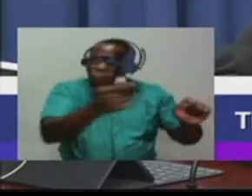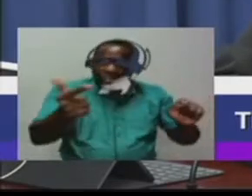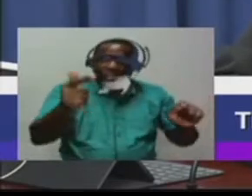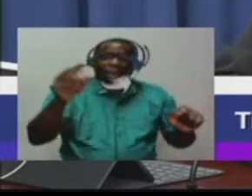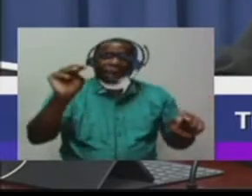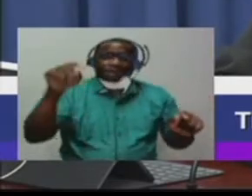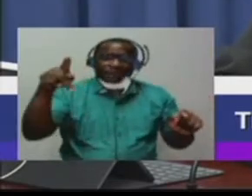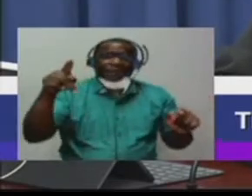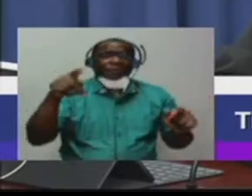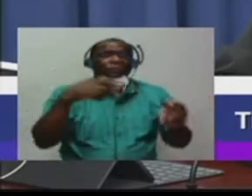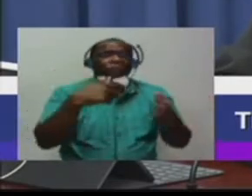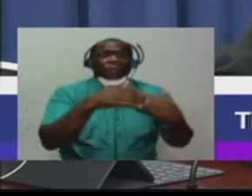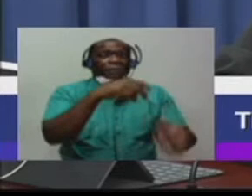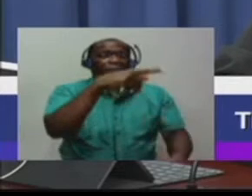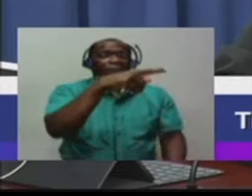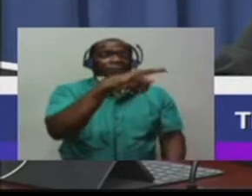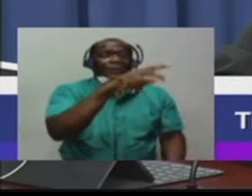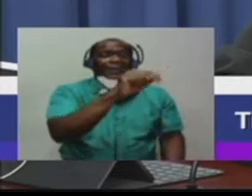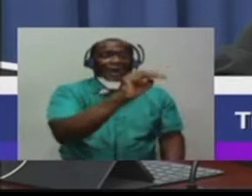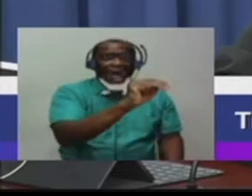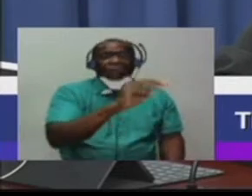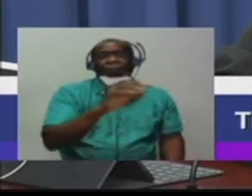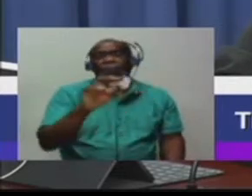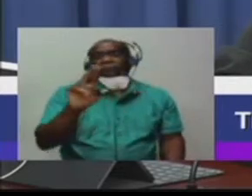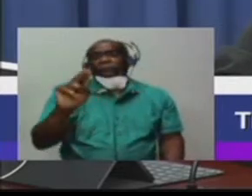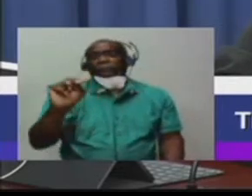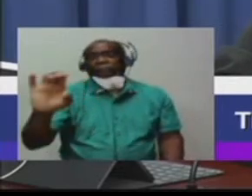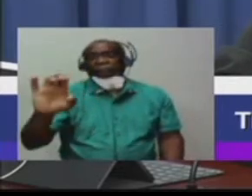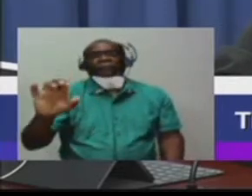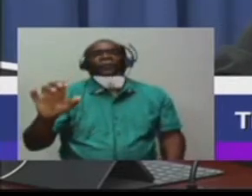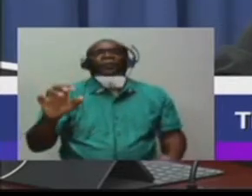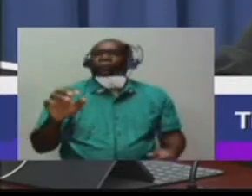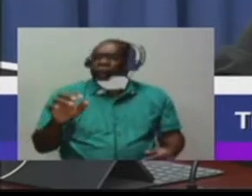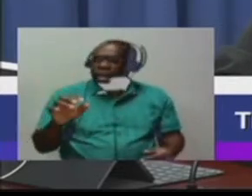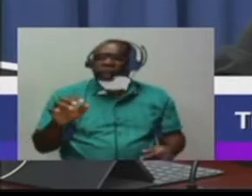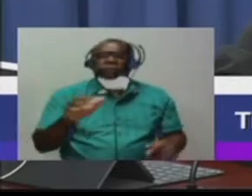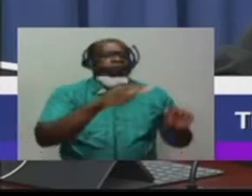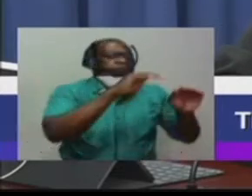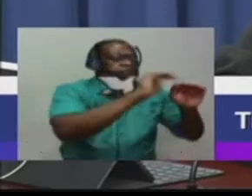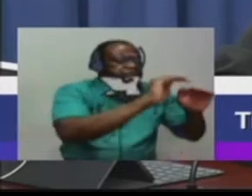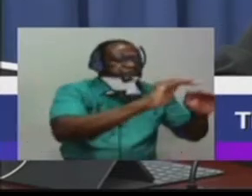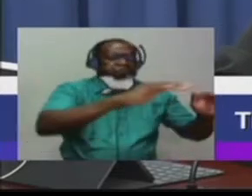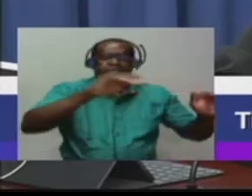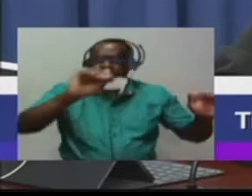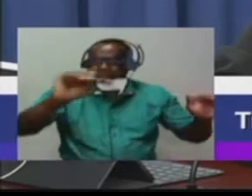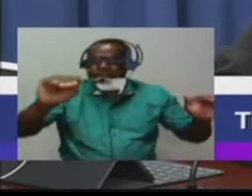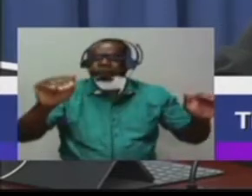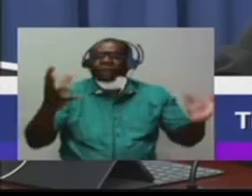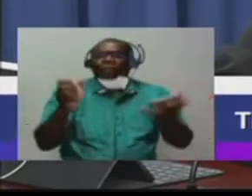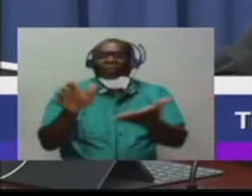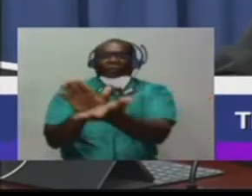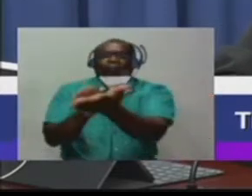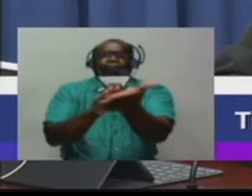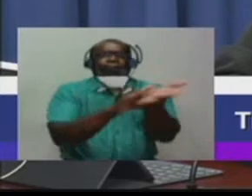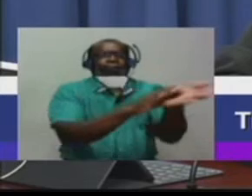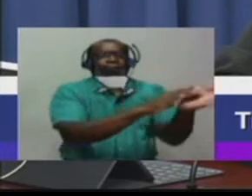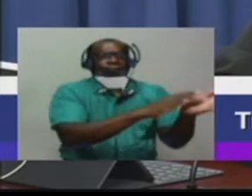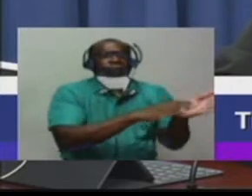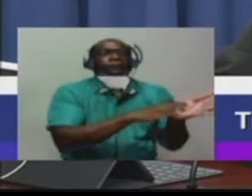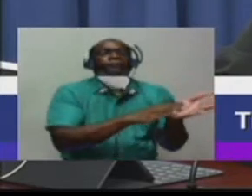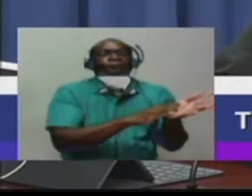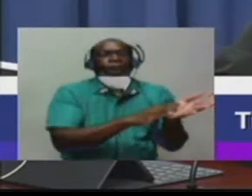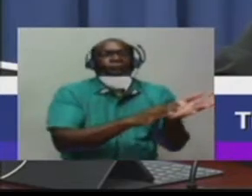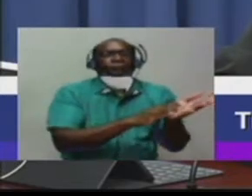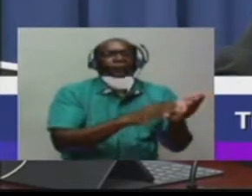whatever. I really want to congratulate MPs like Camille Robinson-Regis, Marvin Gonzalez, Dr.